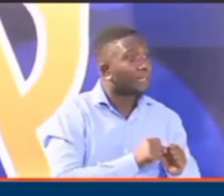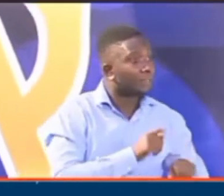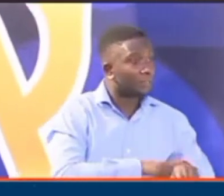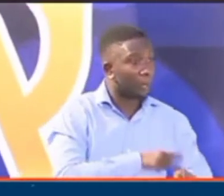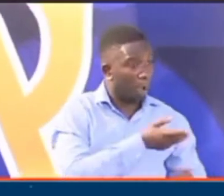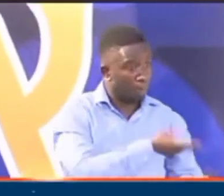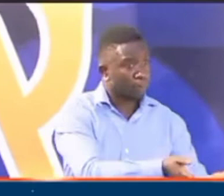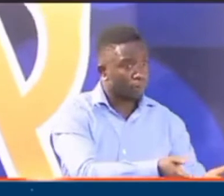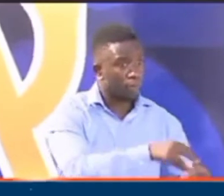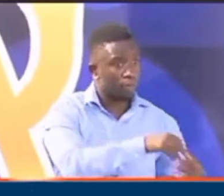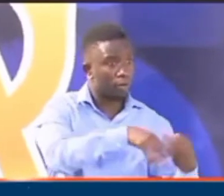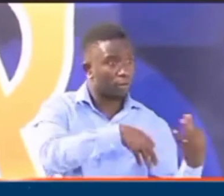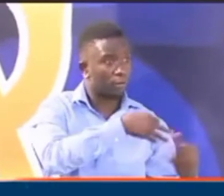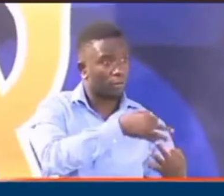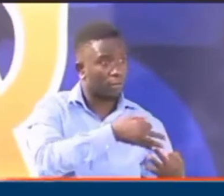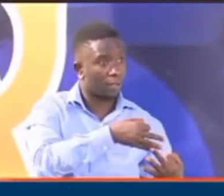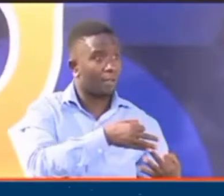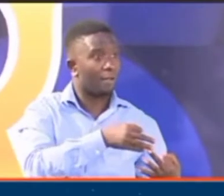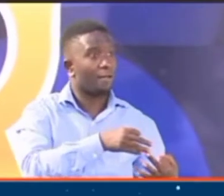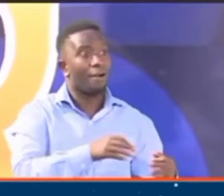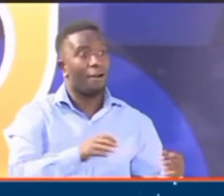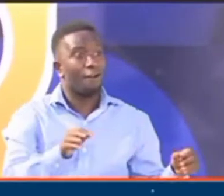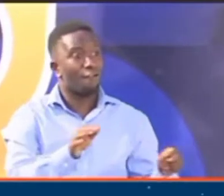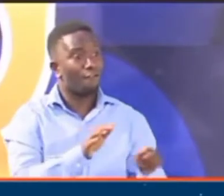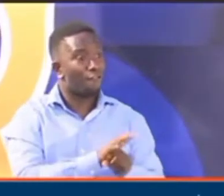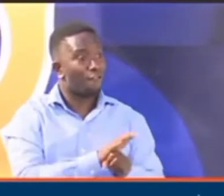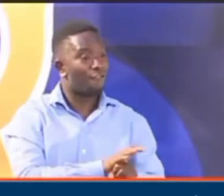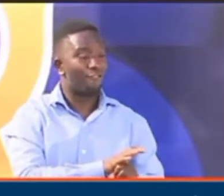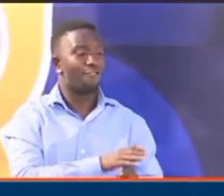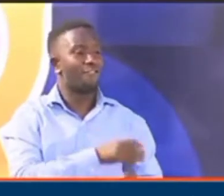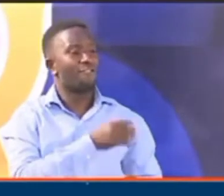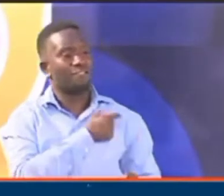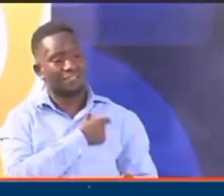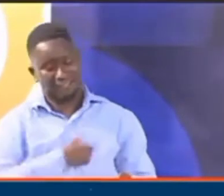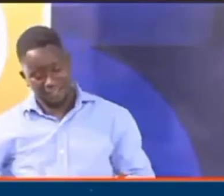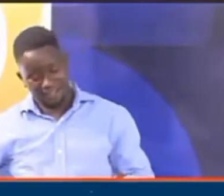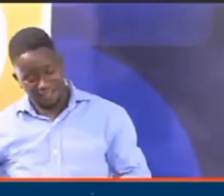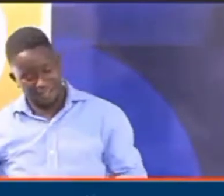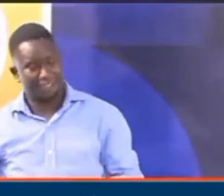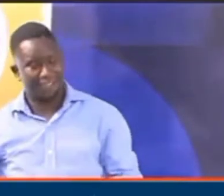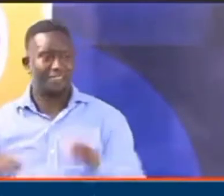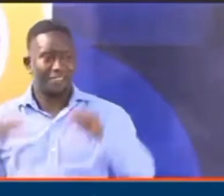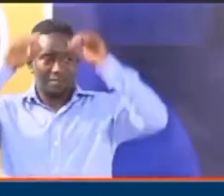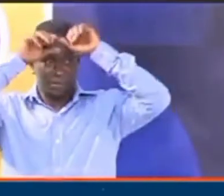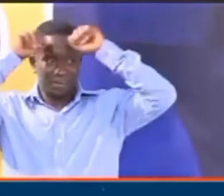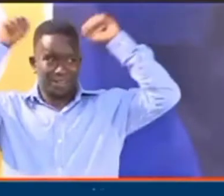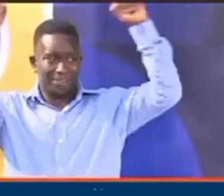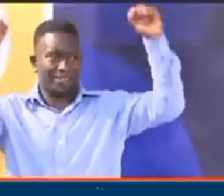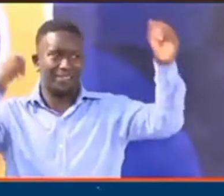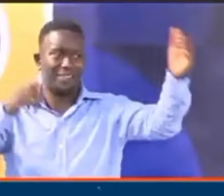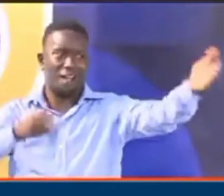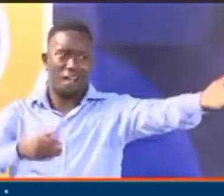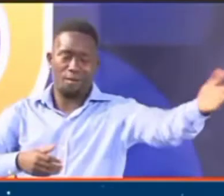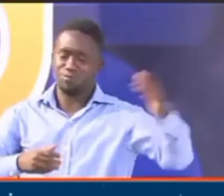is a whole guild president of St. Lawrence. And the cohort calls us